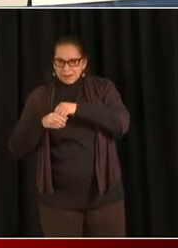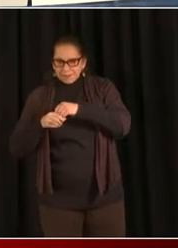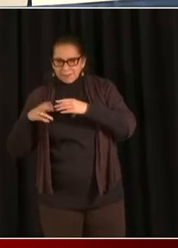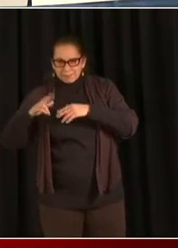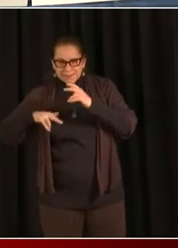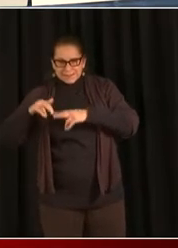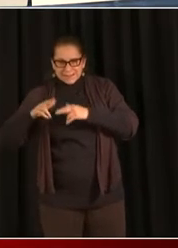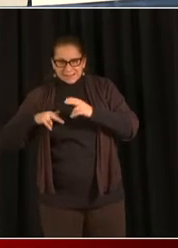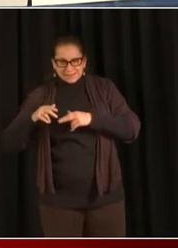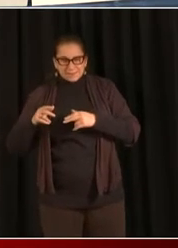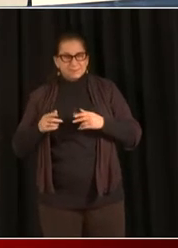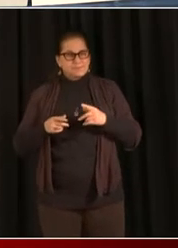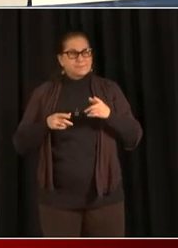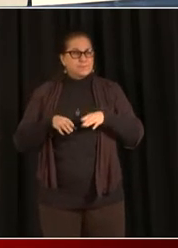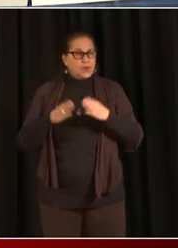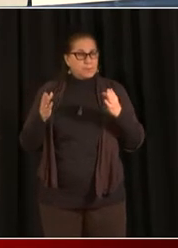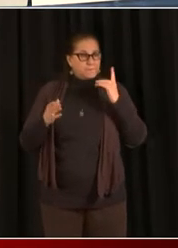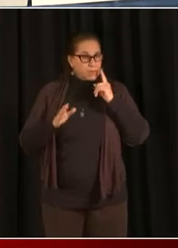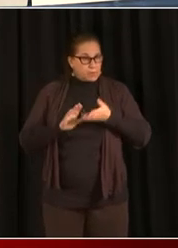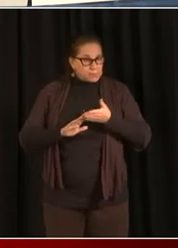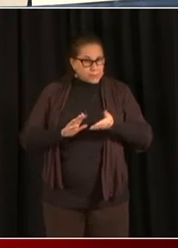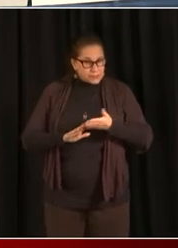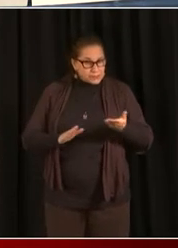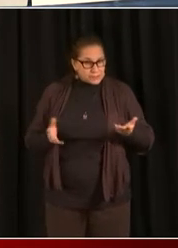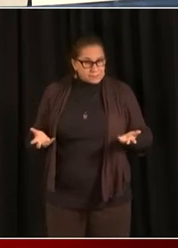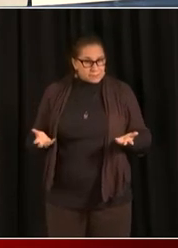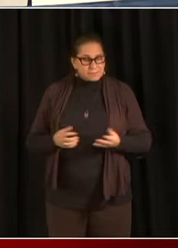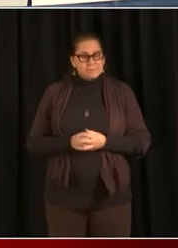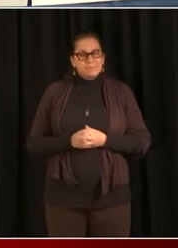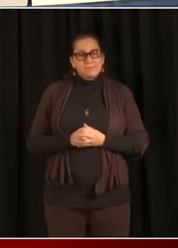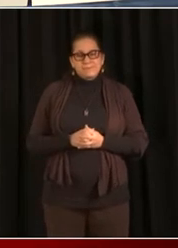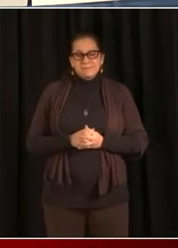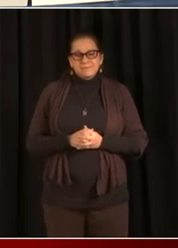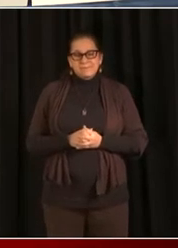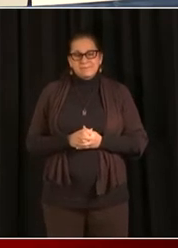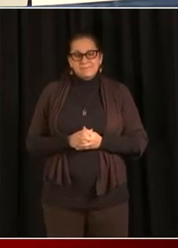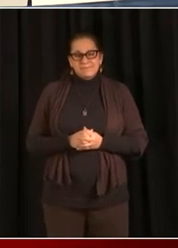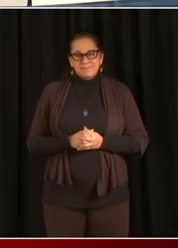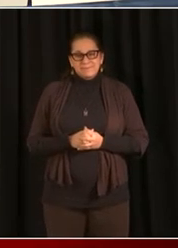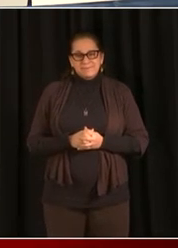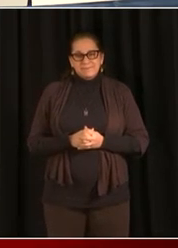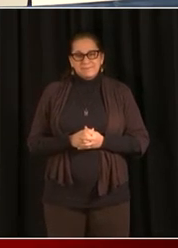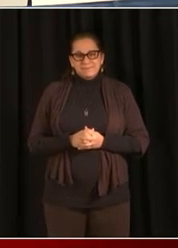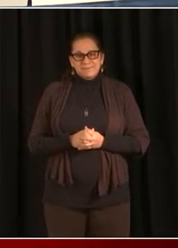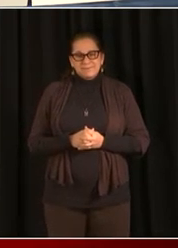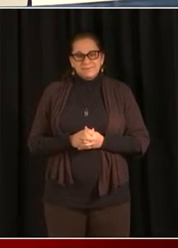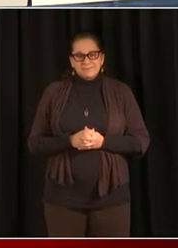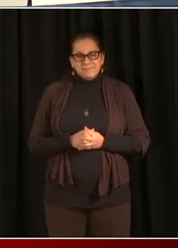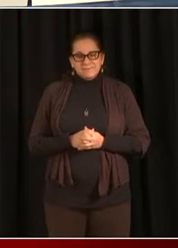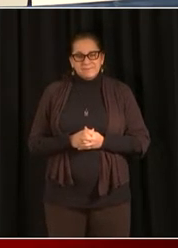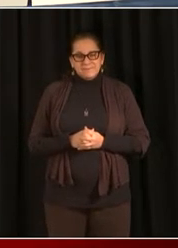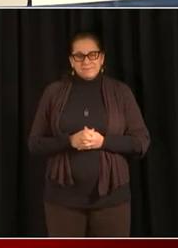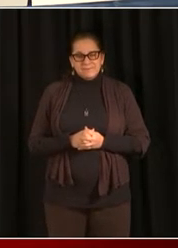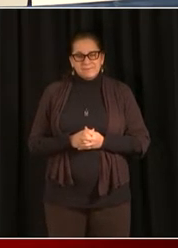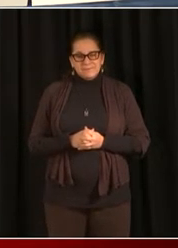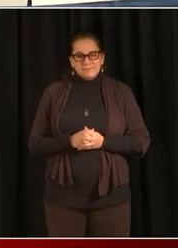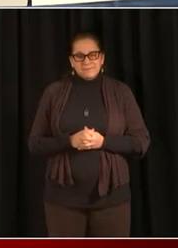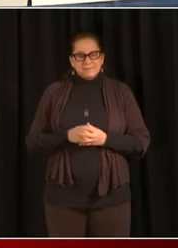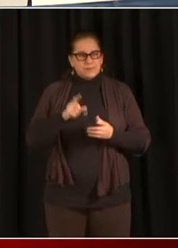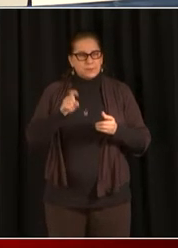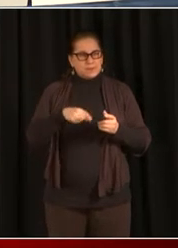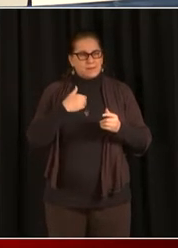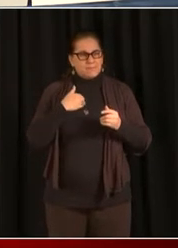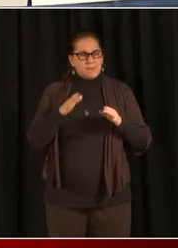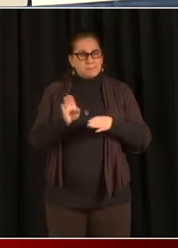and operating, revenue generating as well. Also have an active basic business